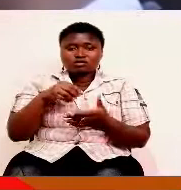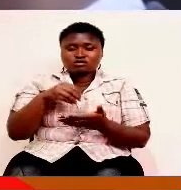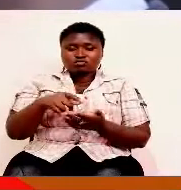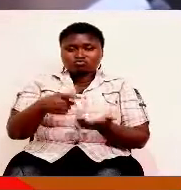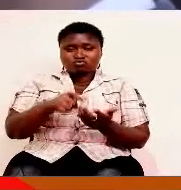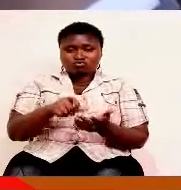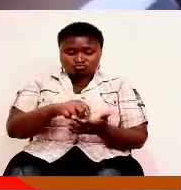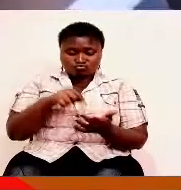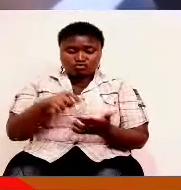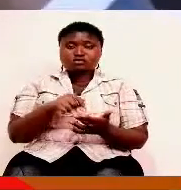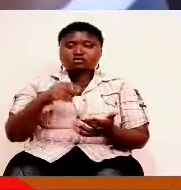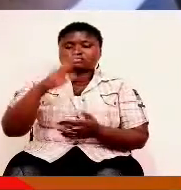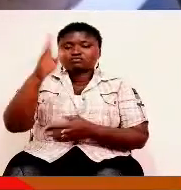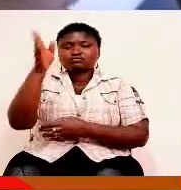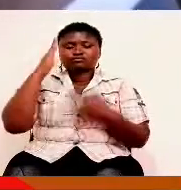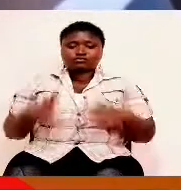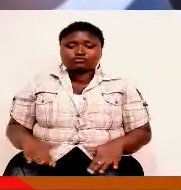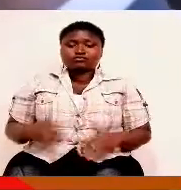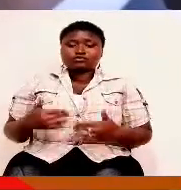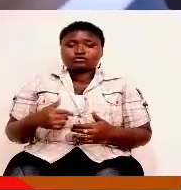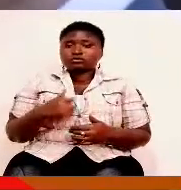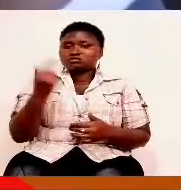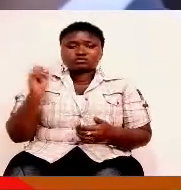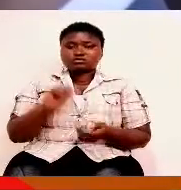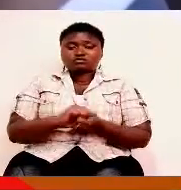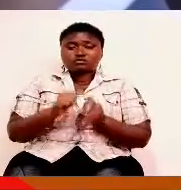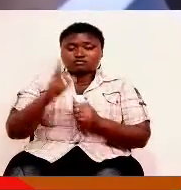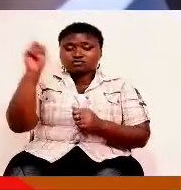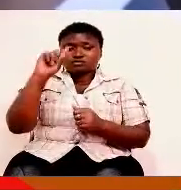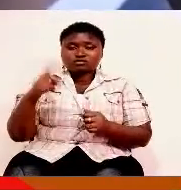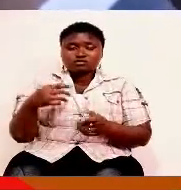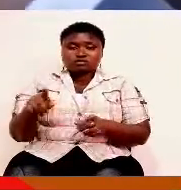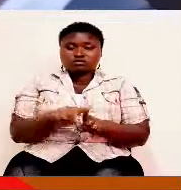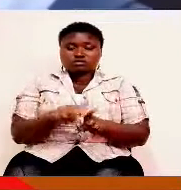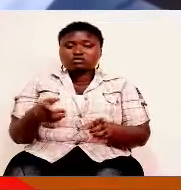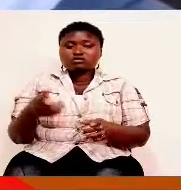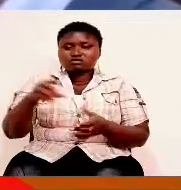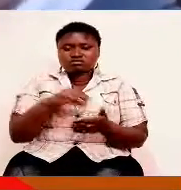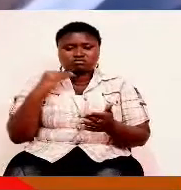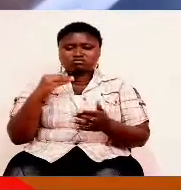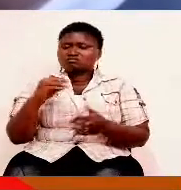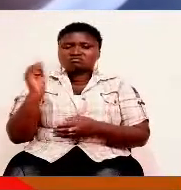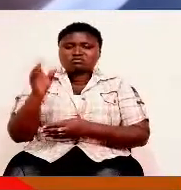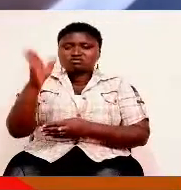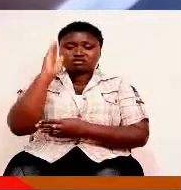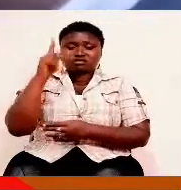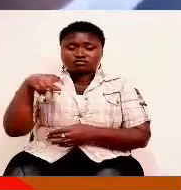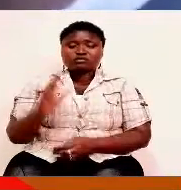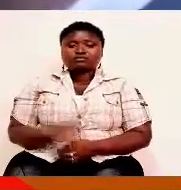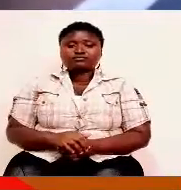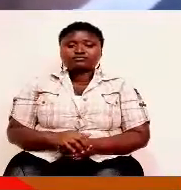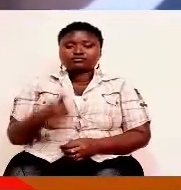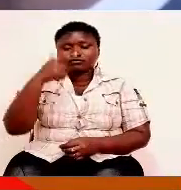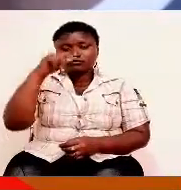withdrawing the security of the head of state. They cannot also be withdrawing the security of the deputy president. So we are